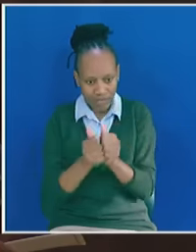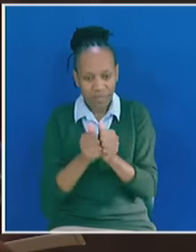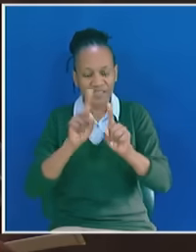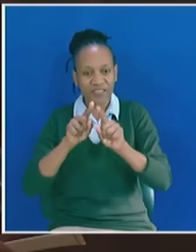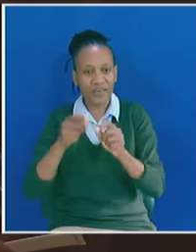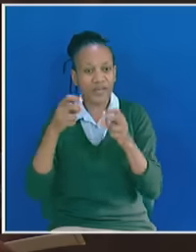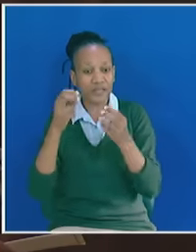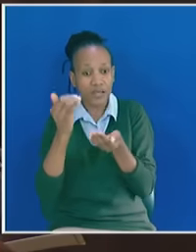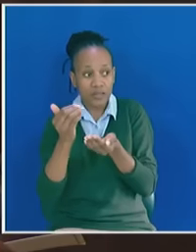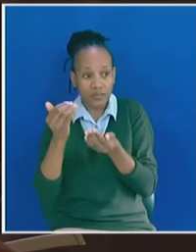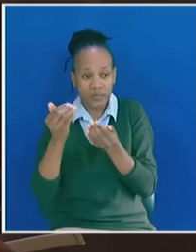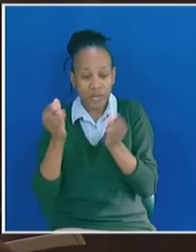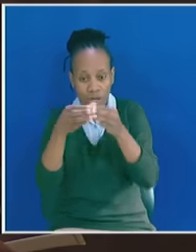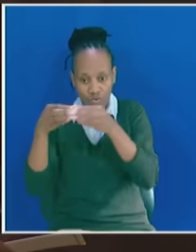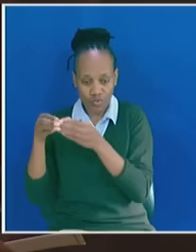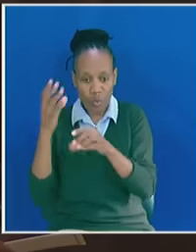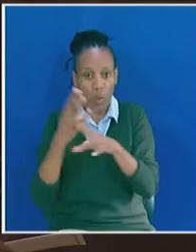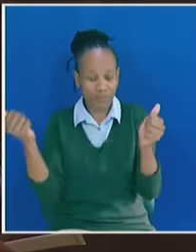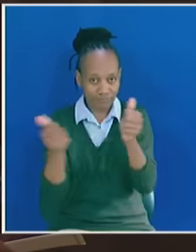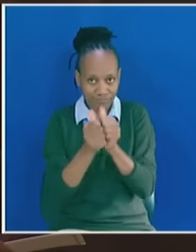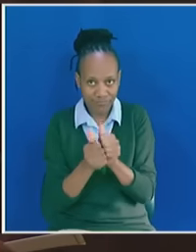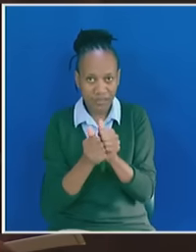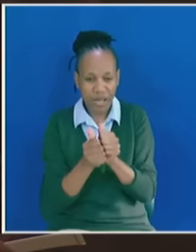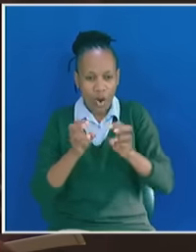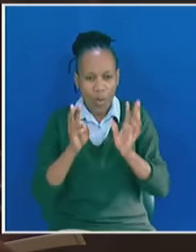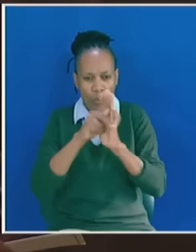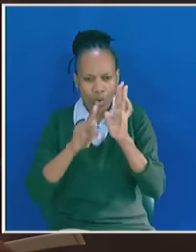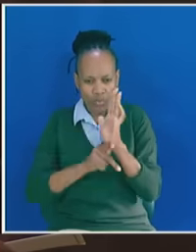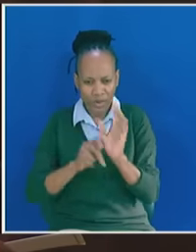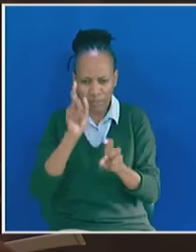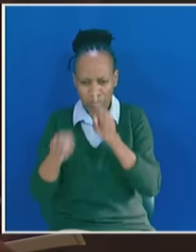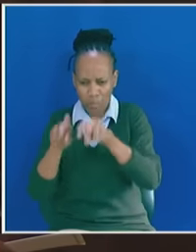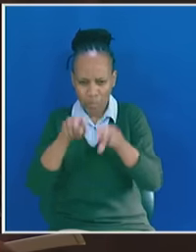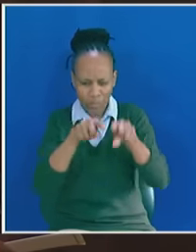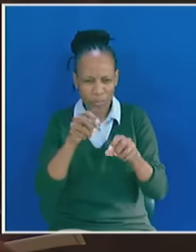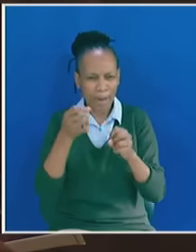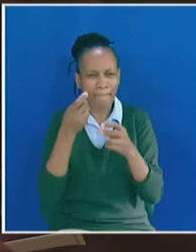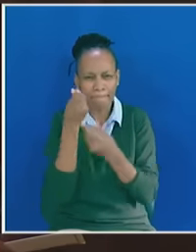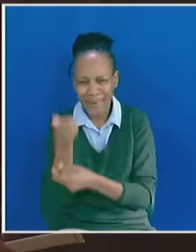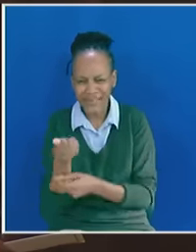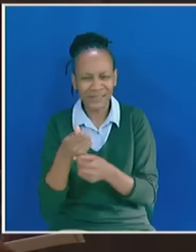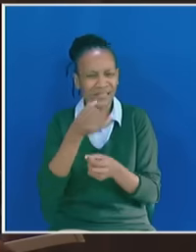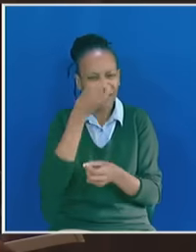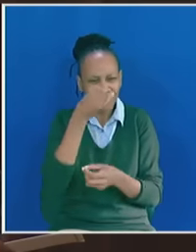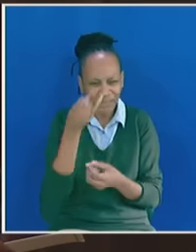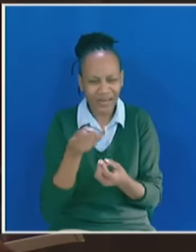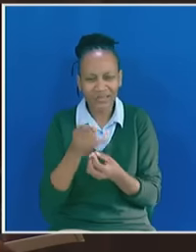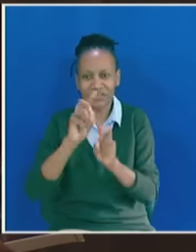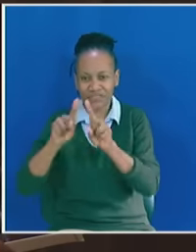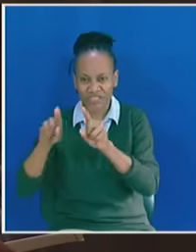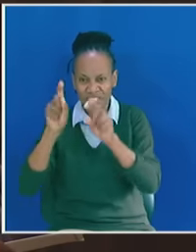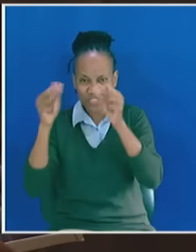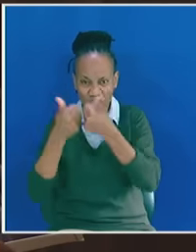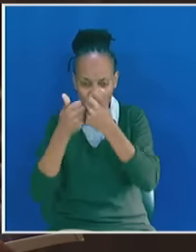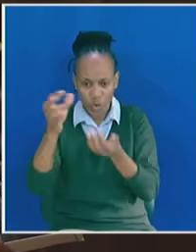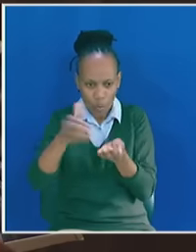agencies where a number of operations where arms, money, drugs have been confiscated in